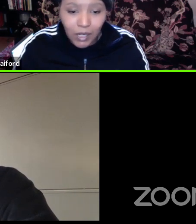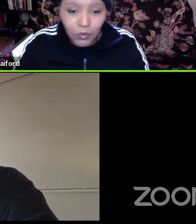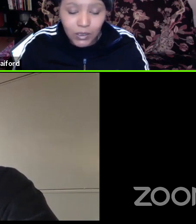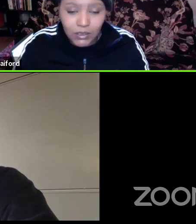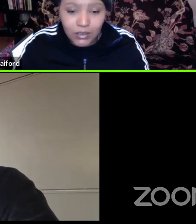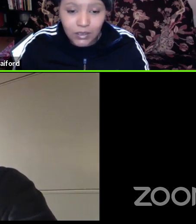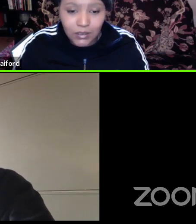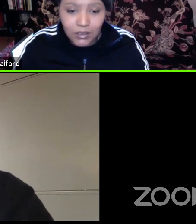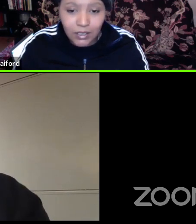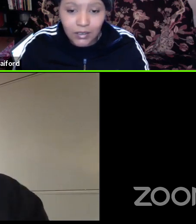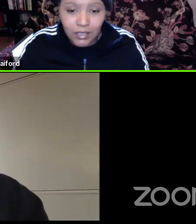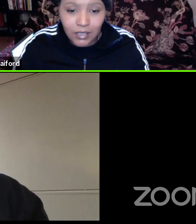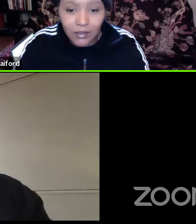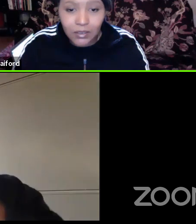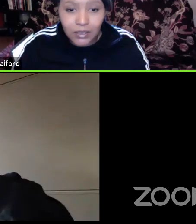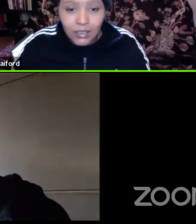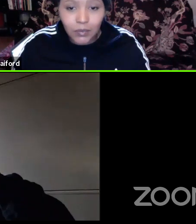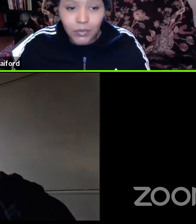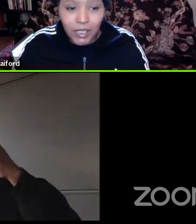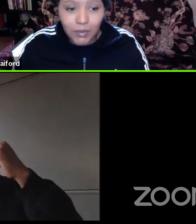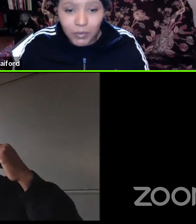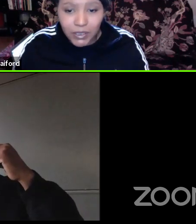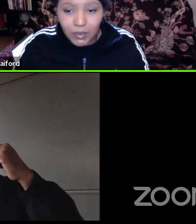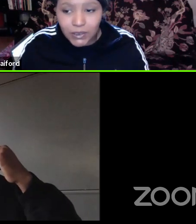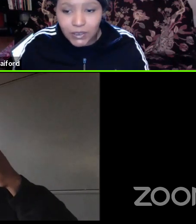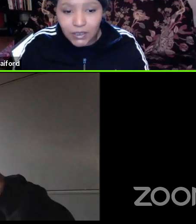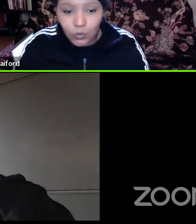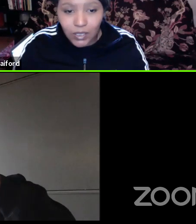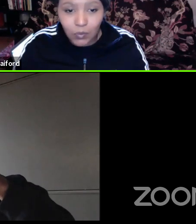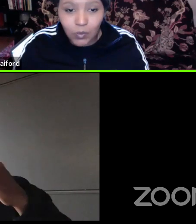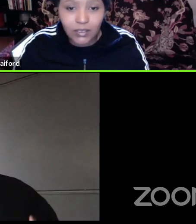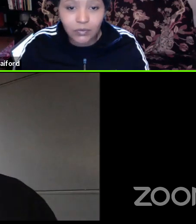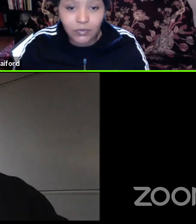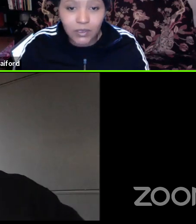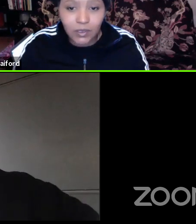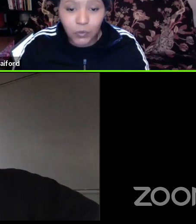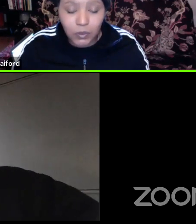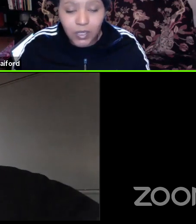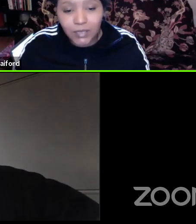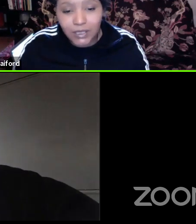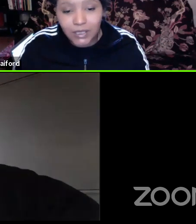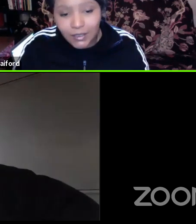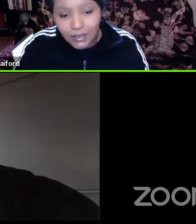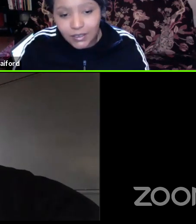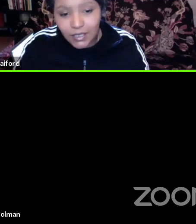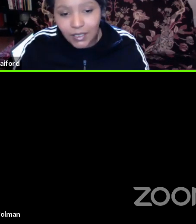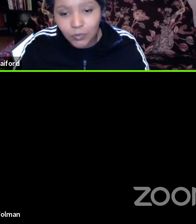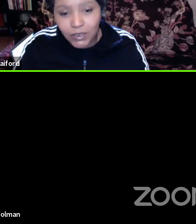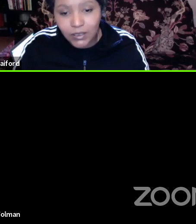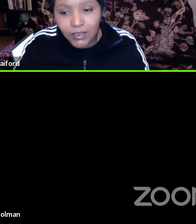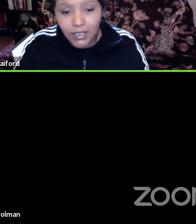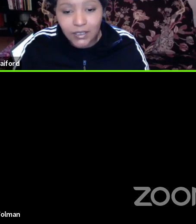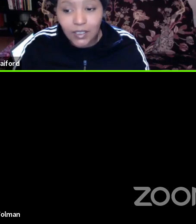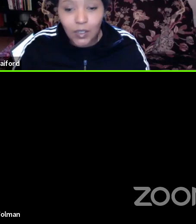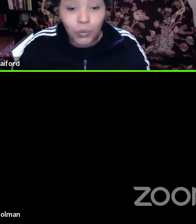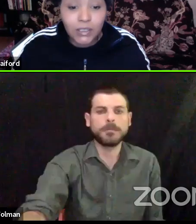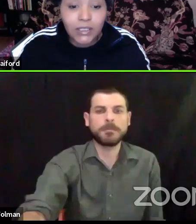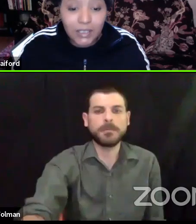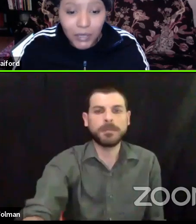where my work started. And now to be able to be in a position where I'm one of, you know, four prominent candidates that can be the